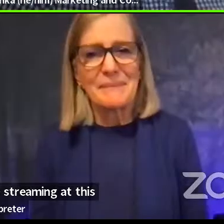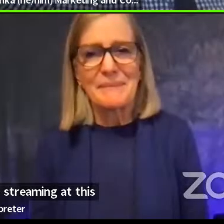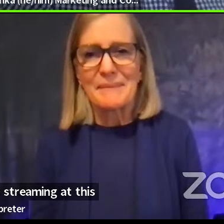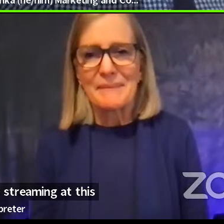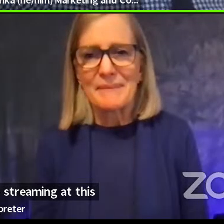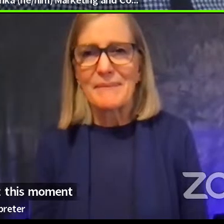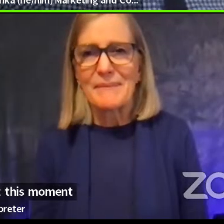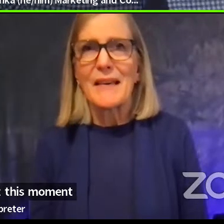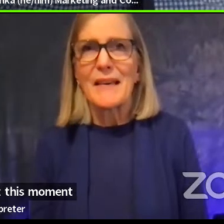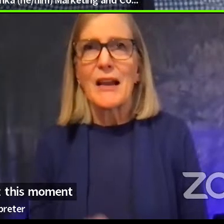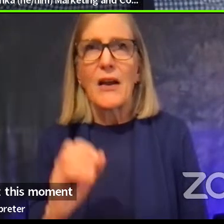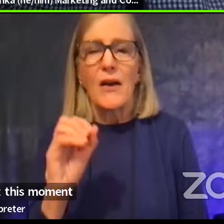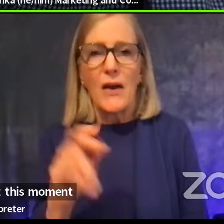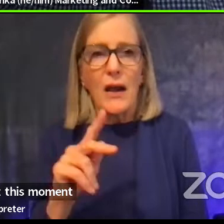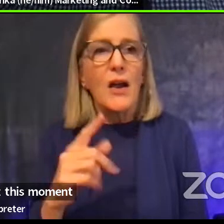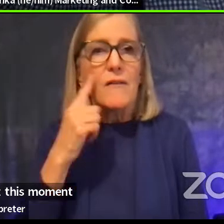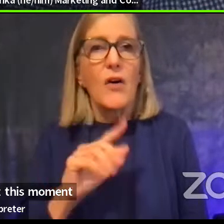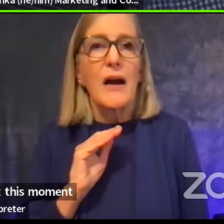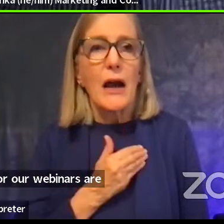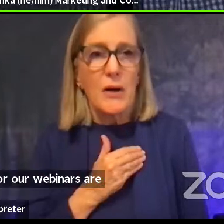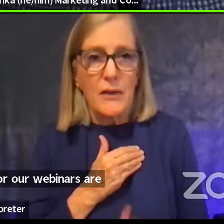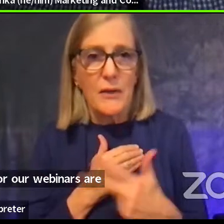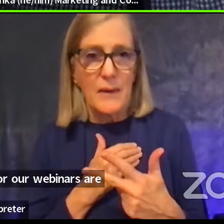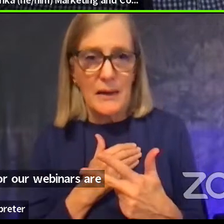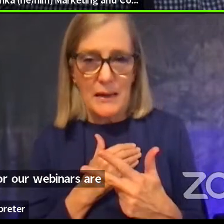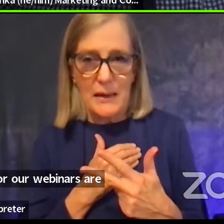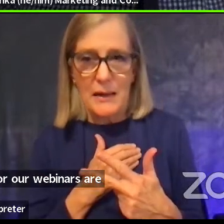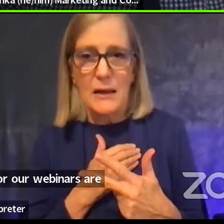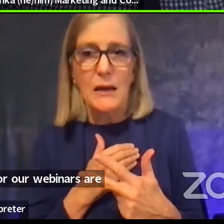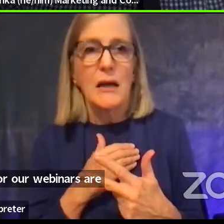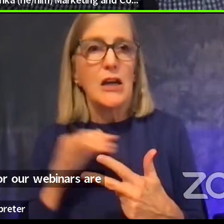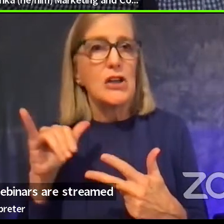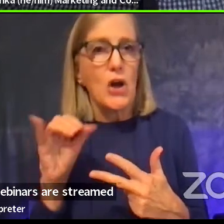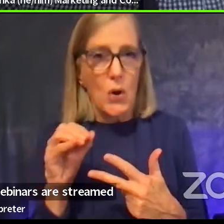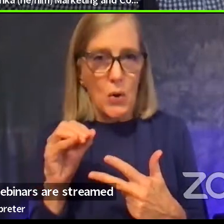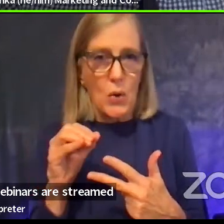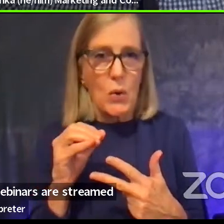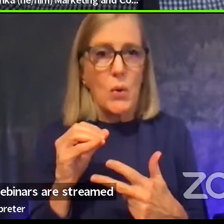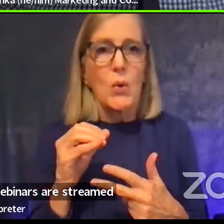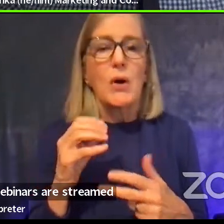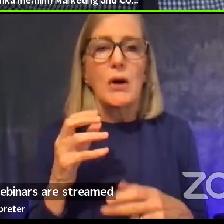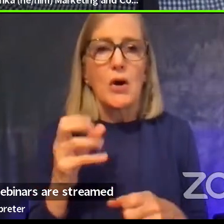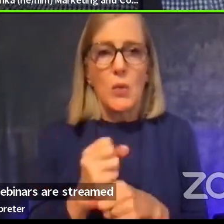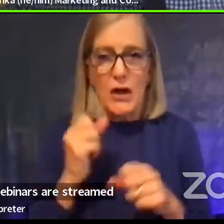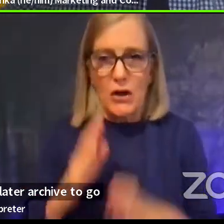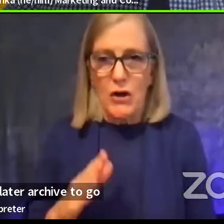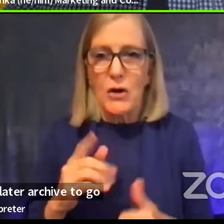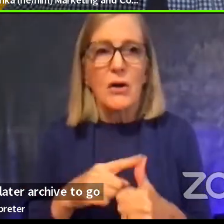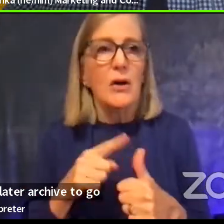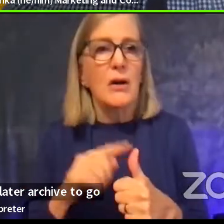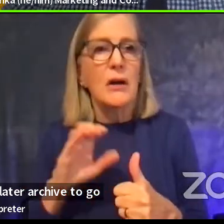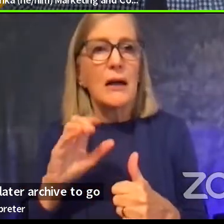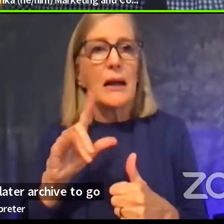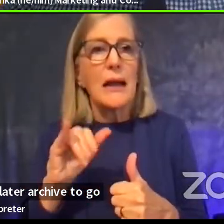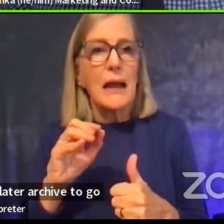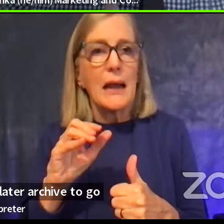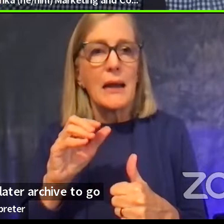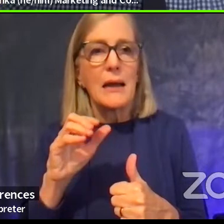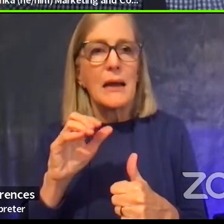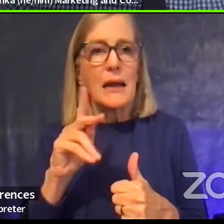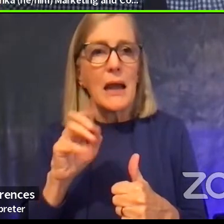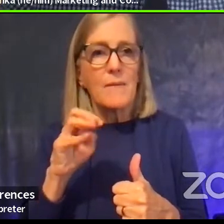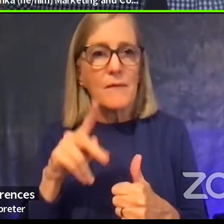all right. So for our 3 Yo winners, we have Clay Kempf,